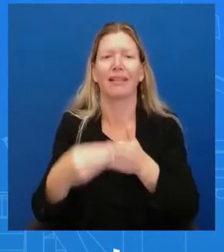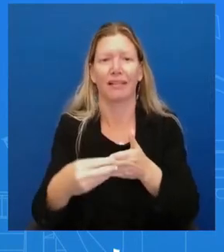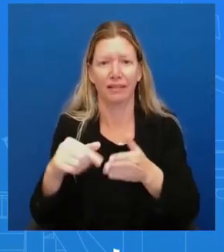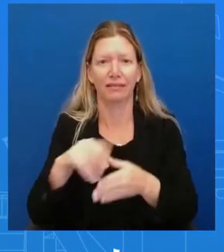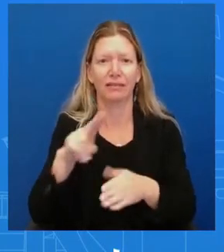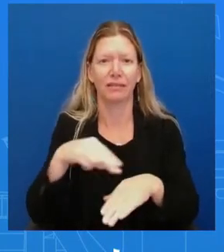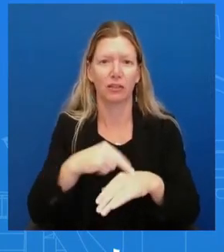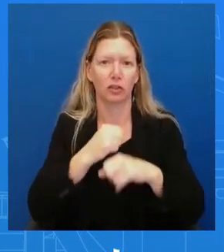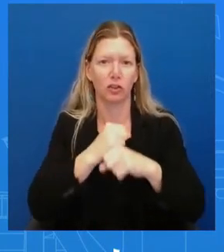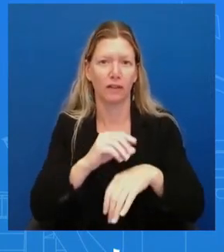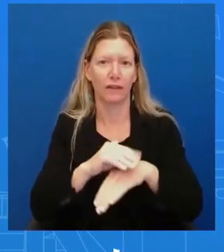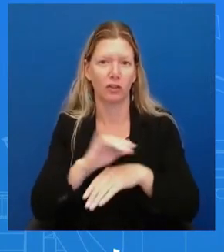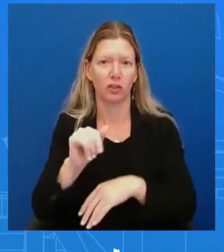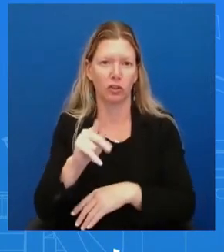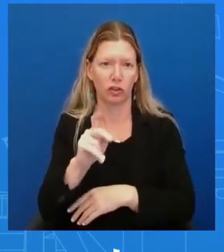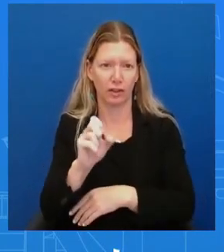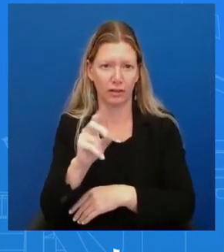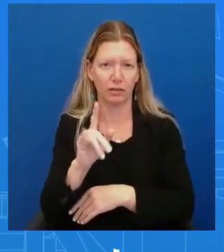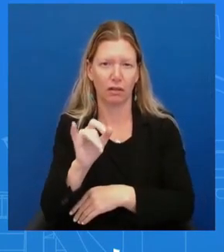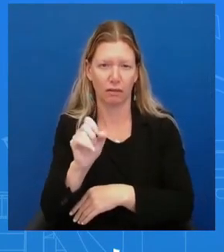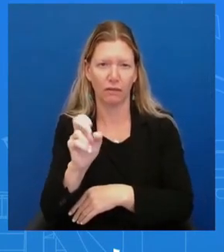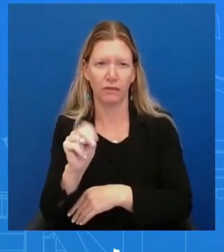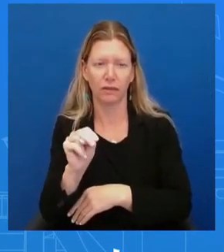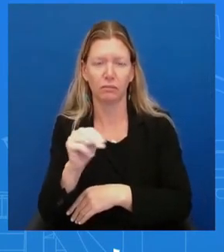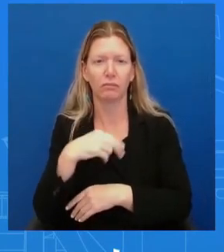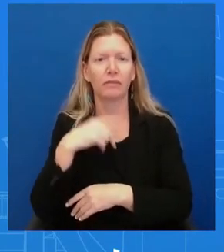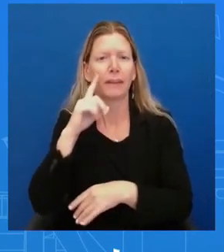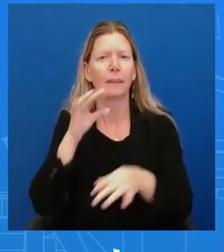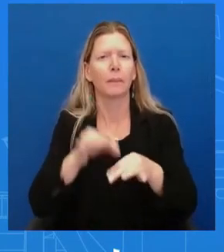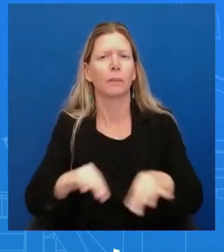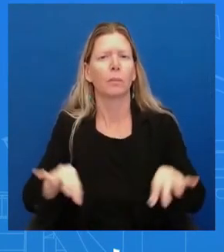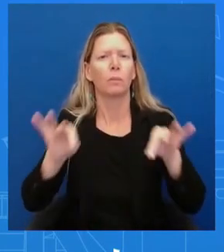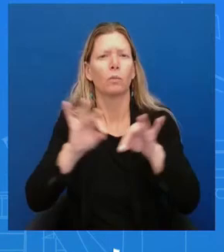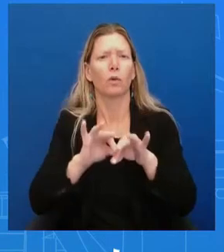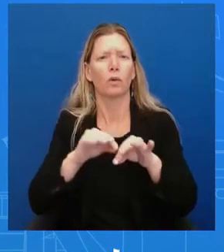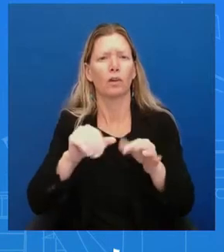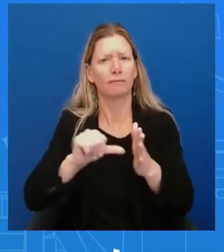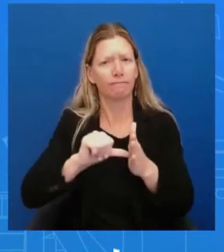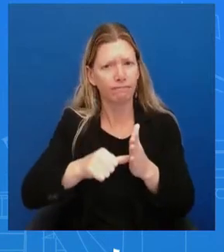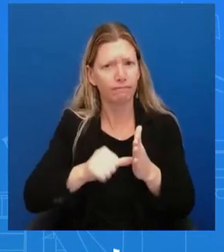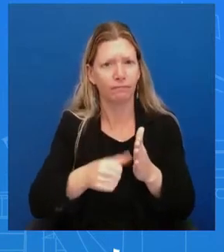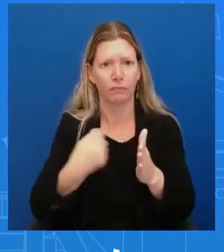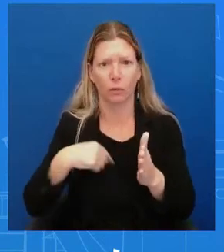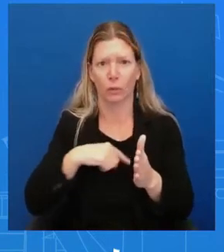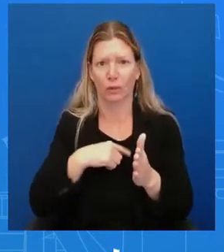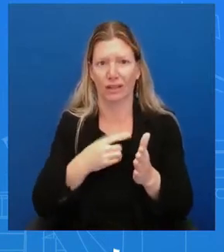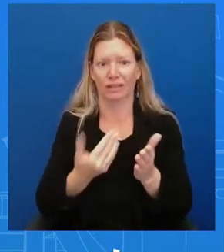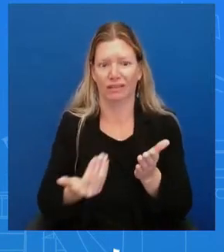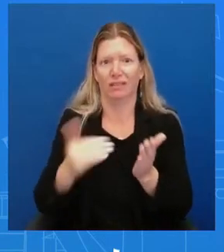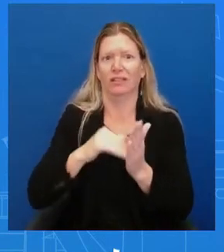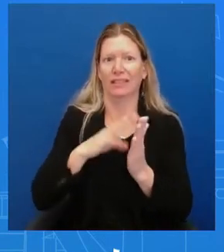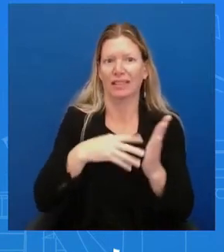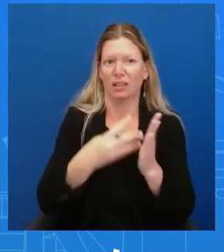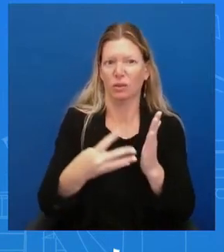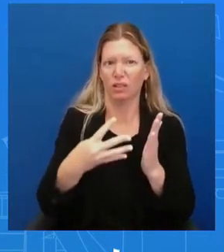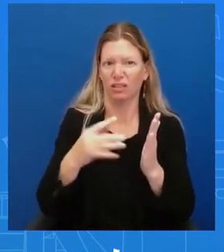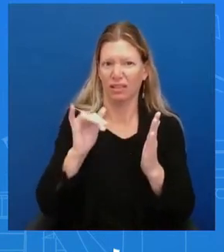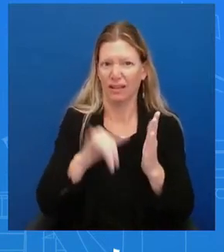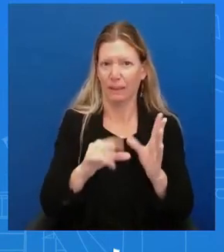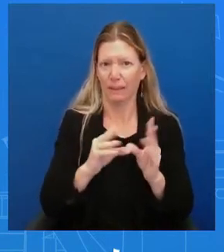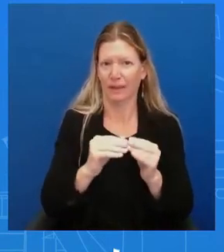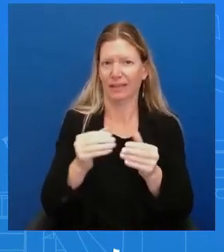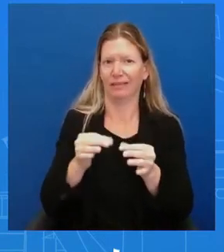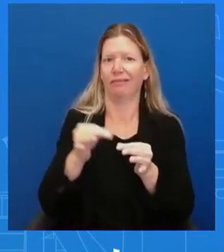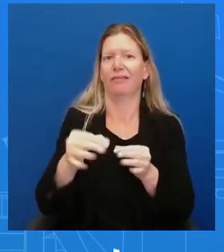to note that we were able to reschedule this on Friday, and we wanted to move very quickly on this. And today, the meeting is